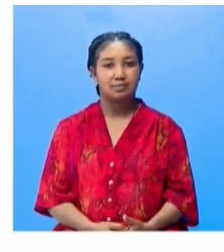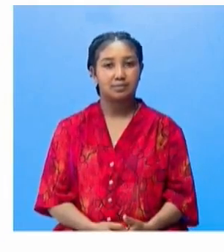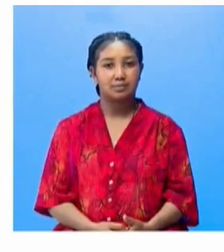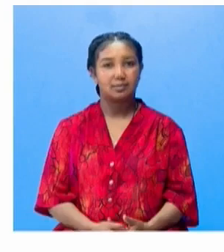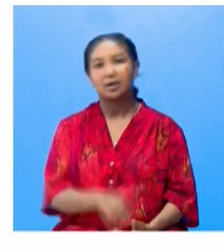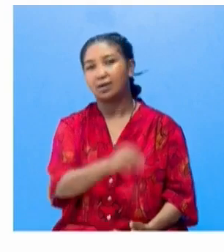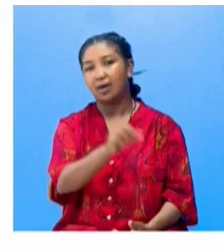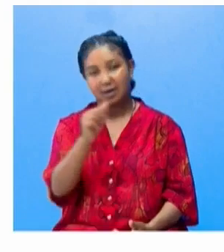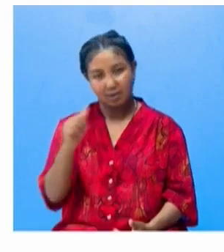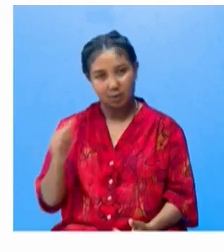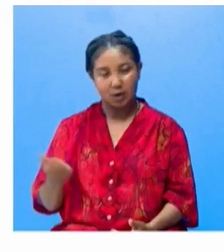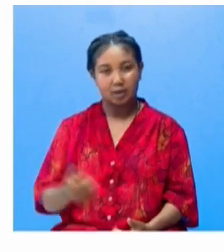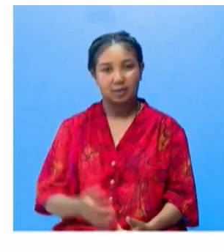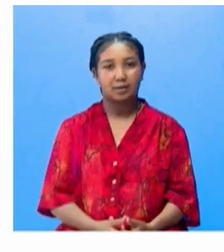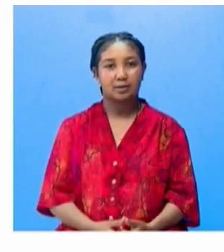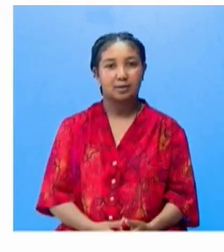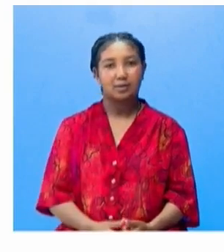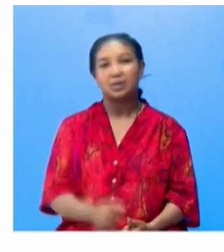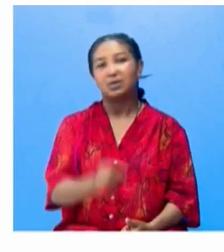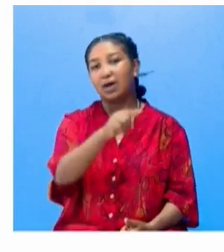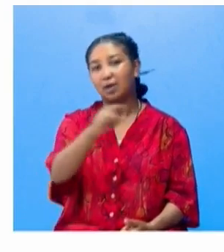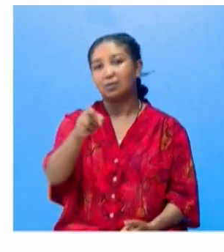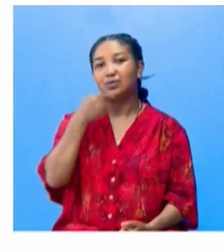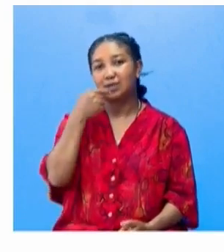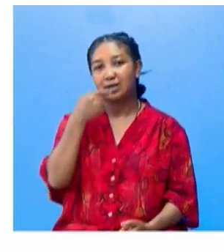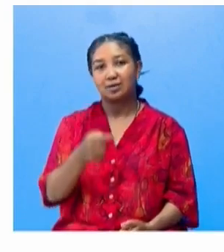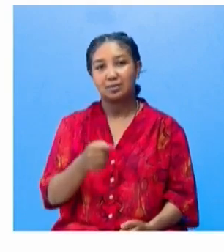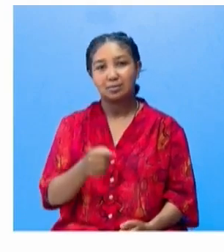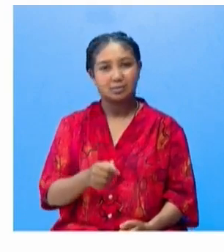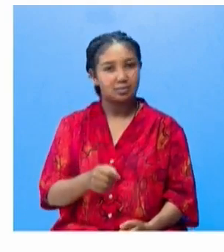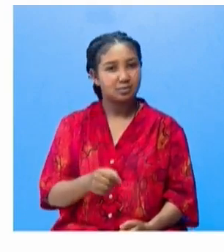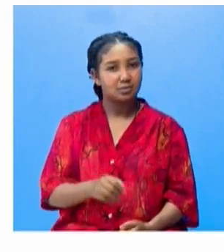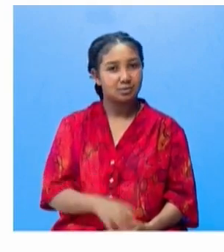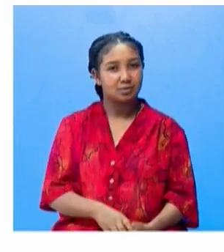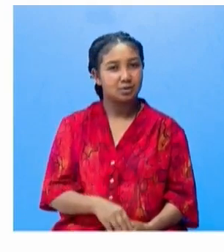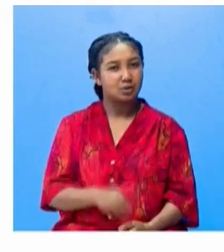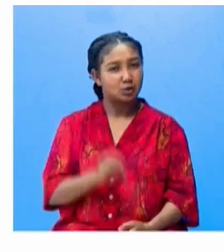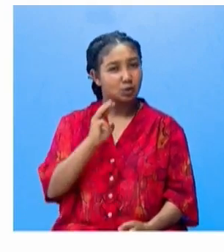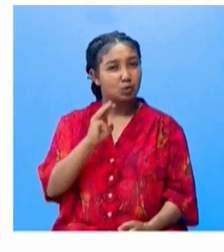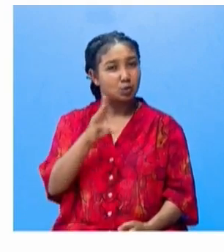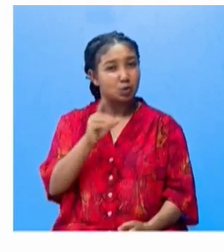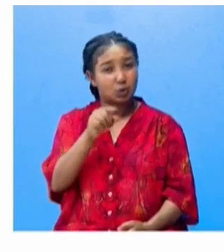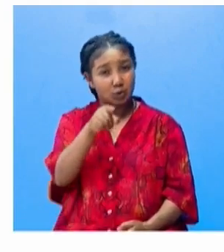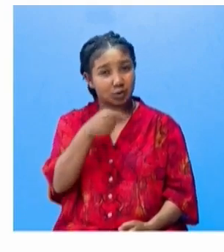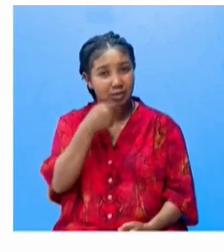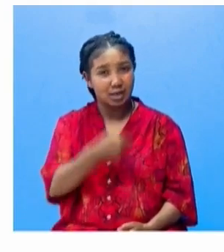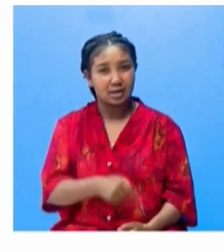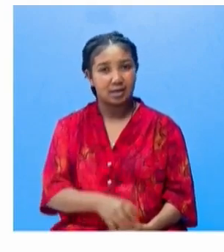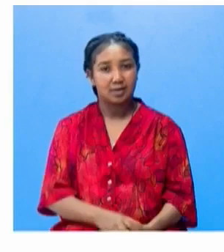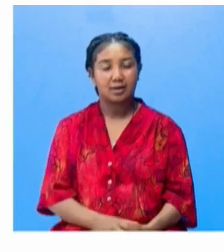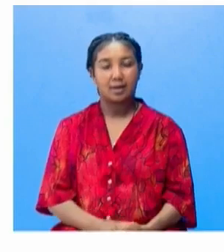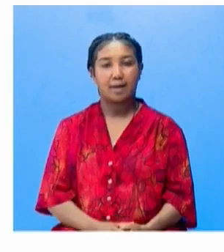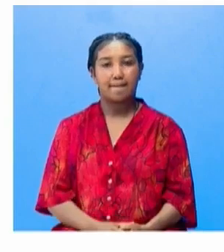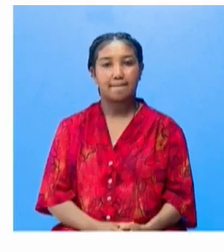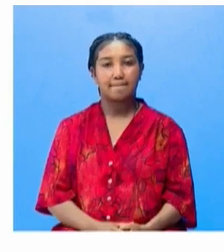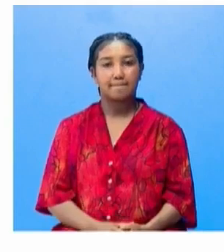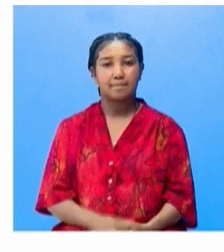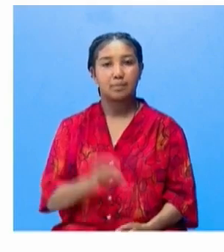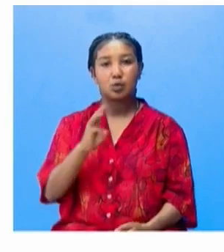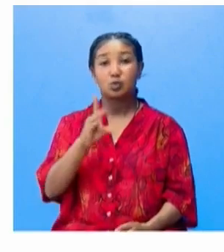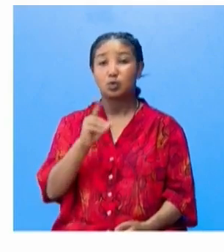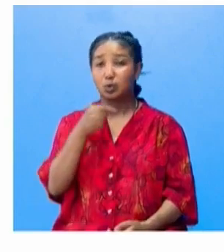And another one, you can also say, would you say, or wouldn't you say? Would you say